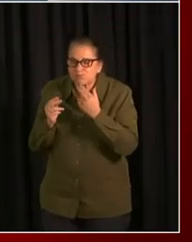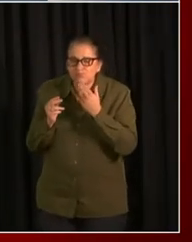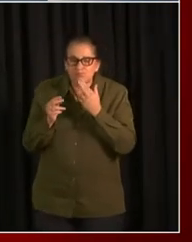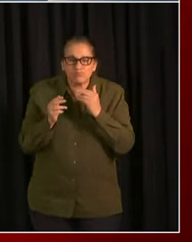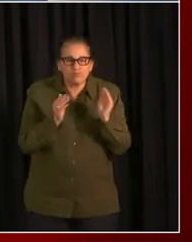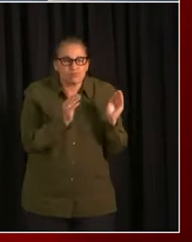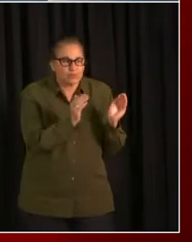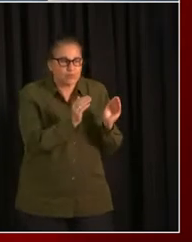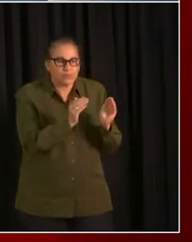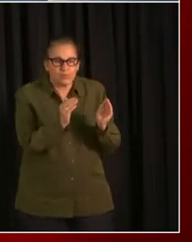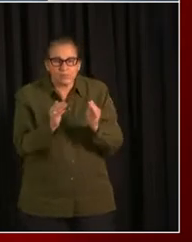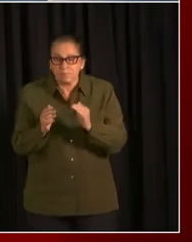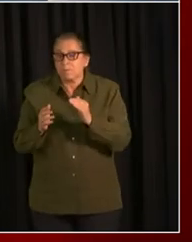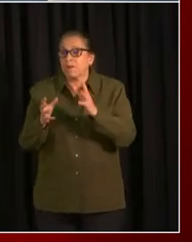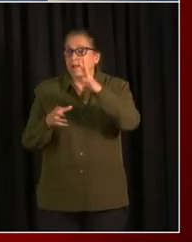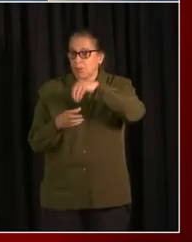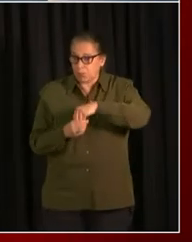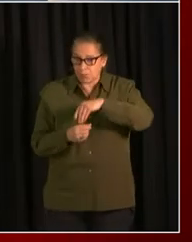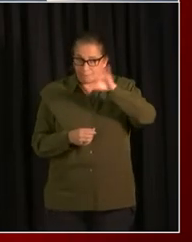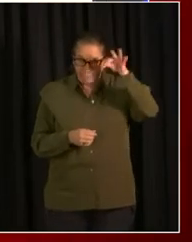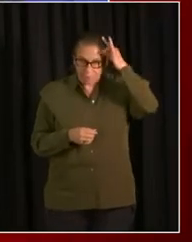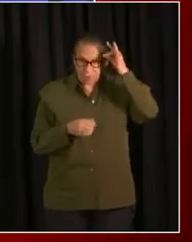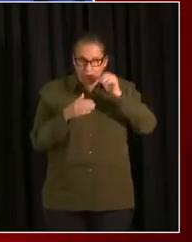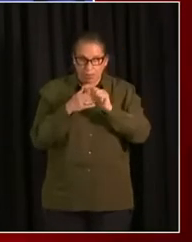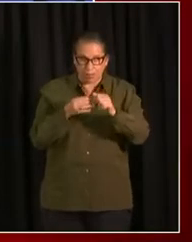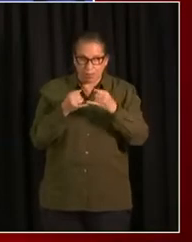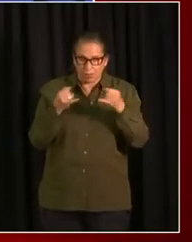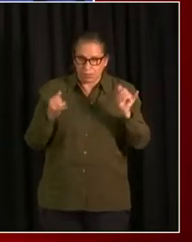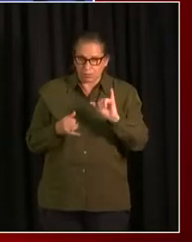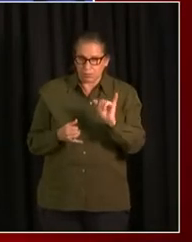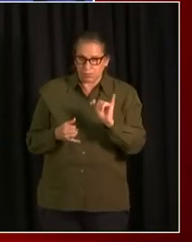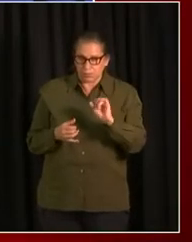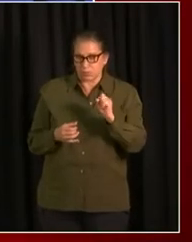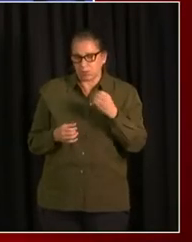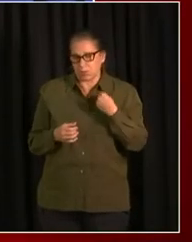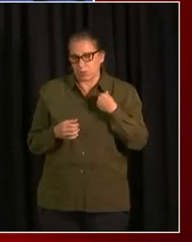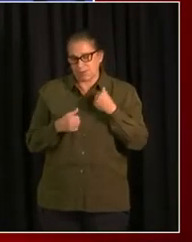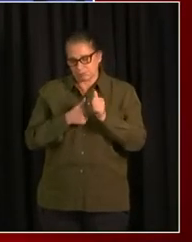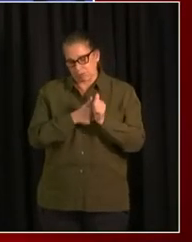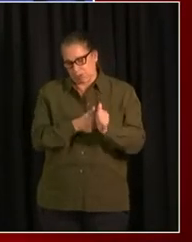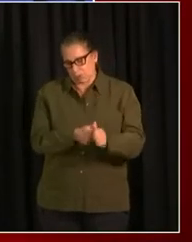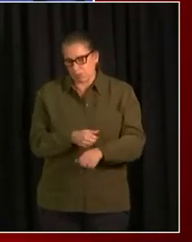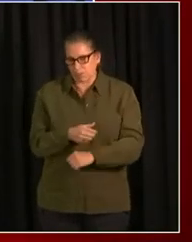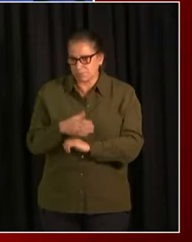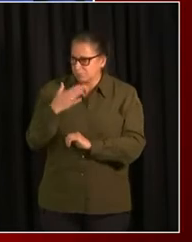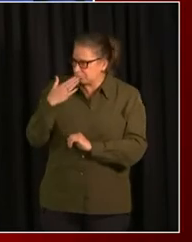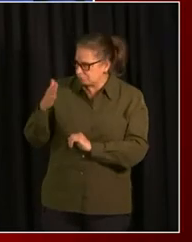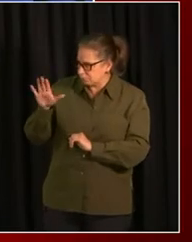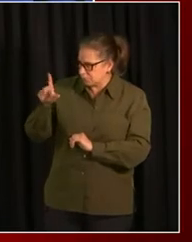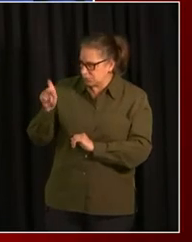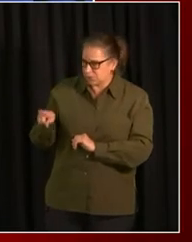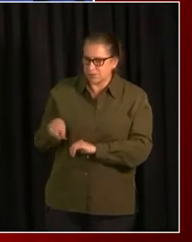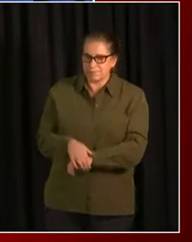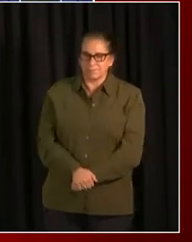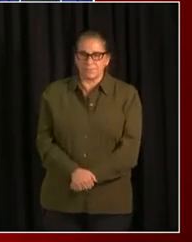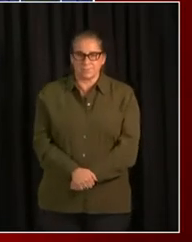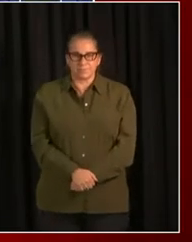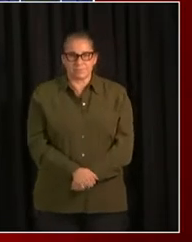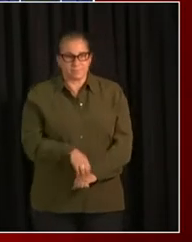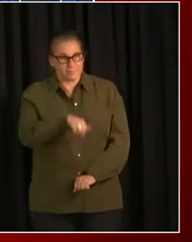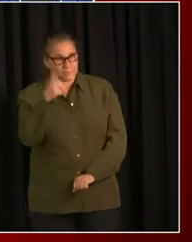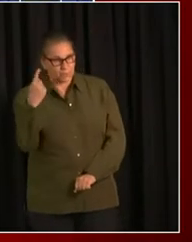with federal guidelines as well. Great. As City Administrator, I don't know if you want to add anything to